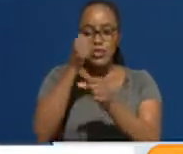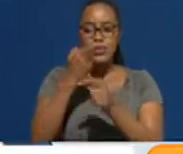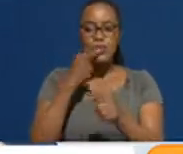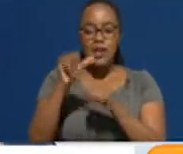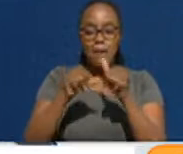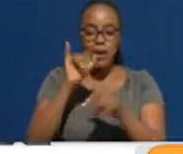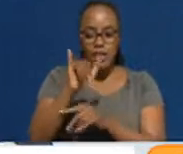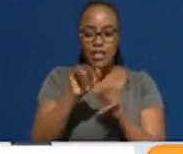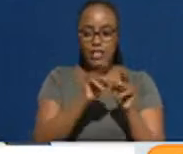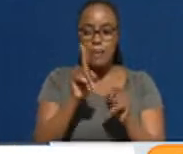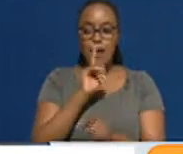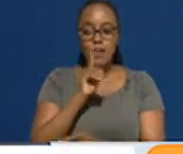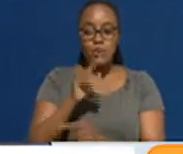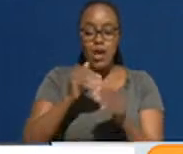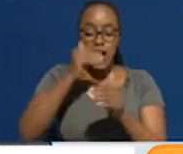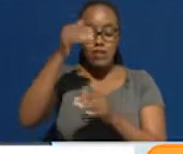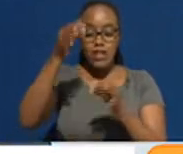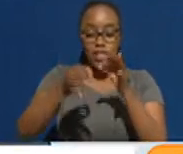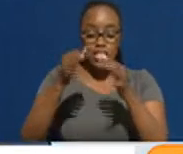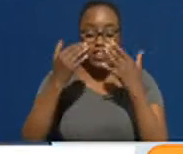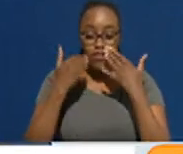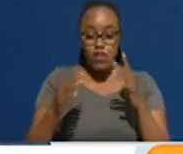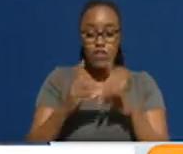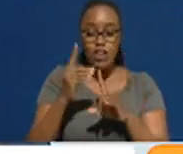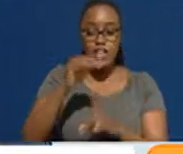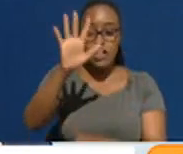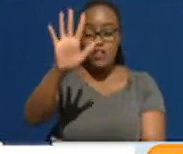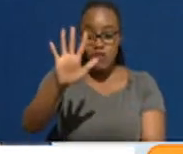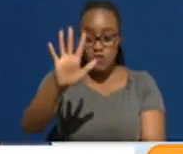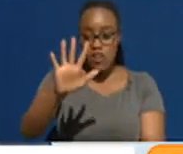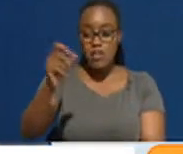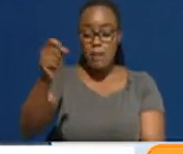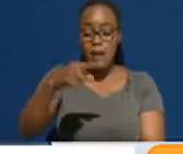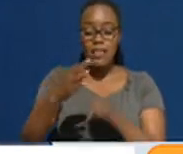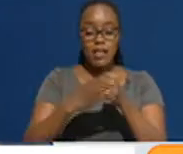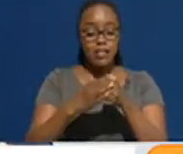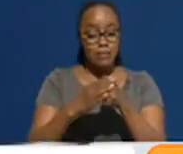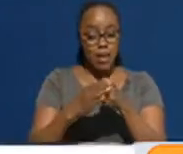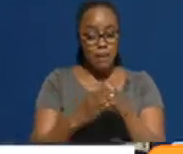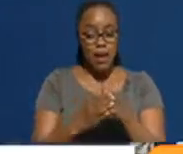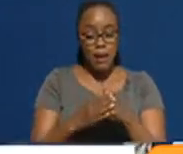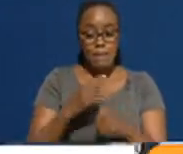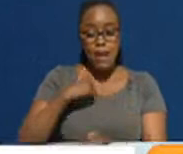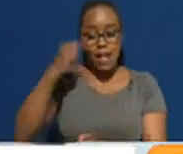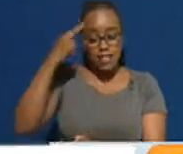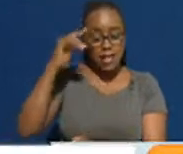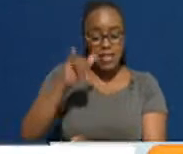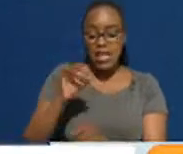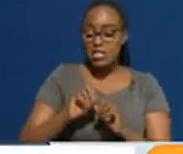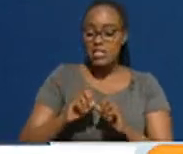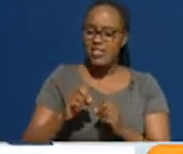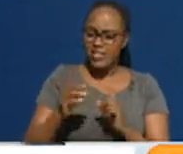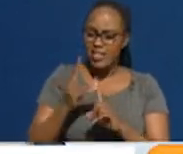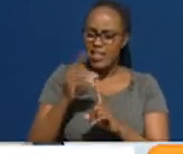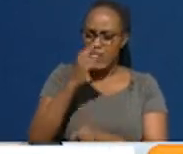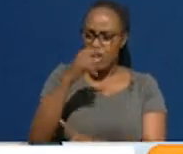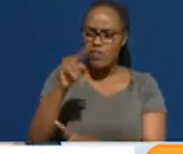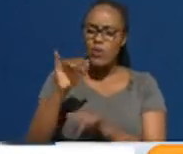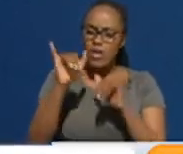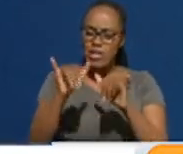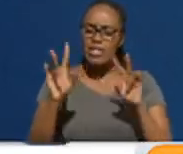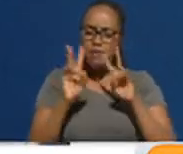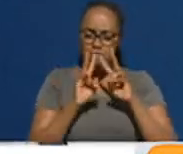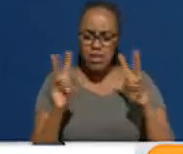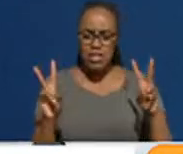And I'm sure even after the verdict is given on the 5th of September, I think that's the date. Yeah? Yes, that is. That we will still remain